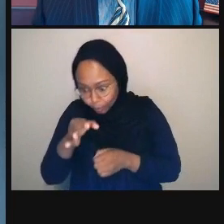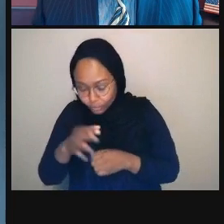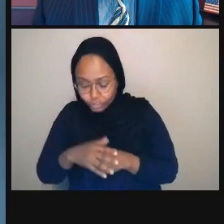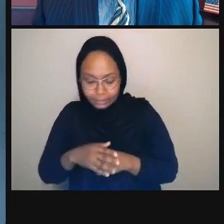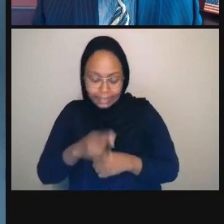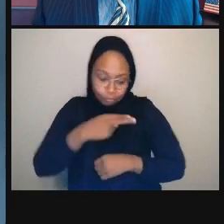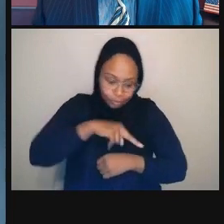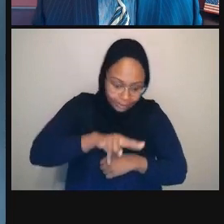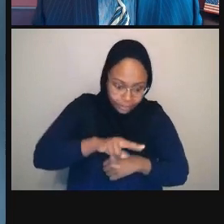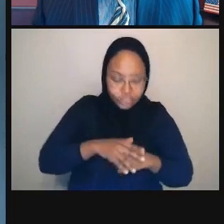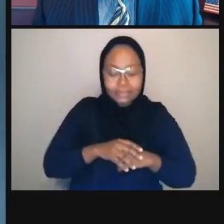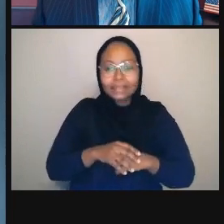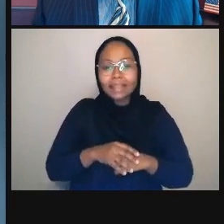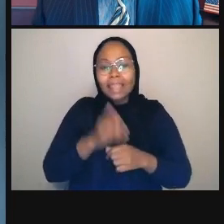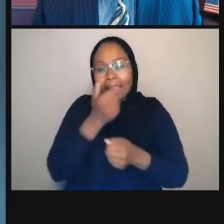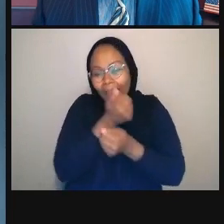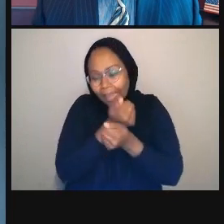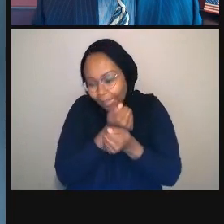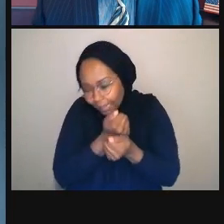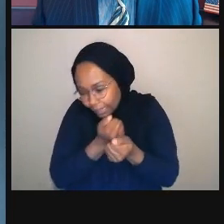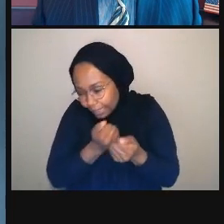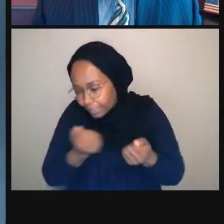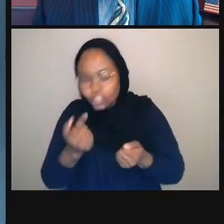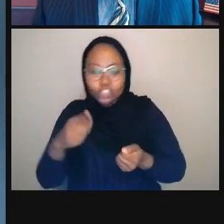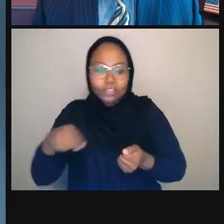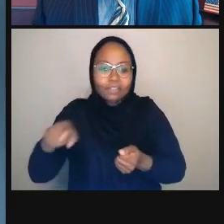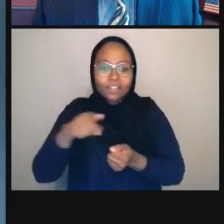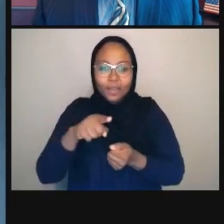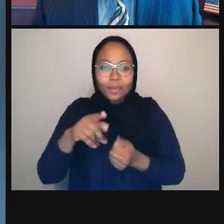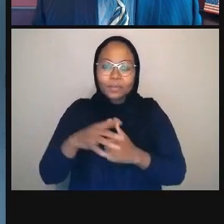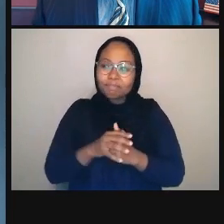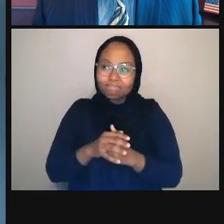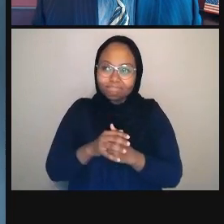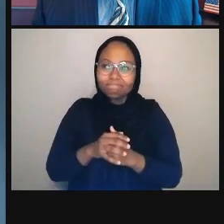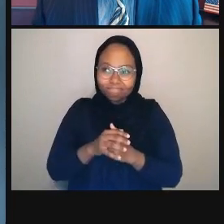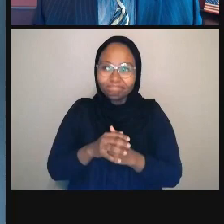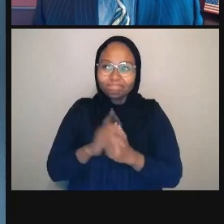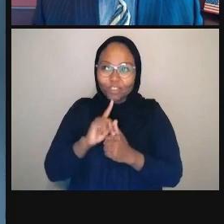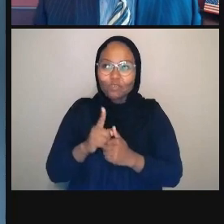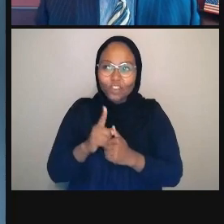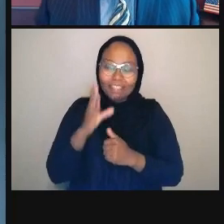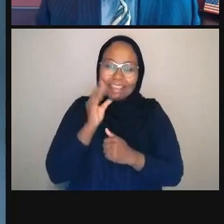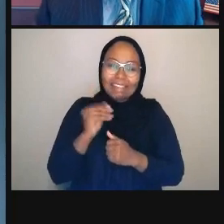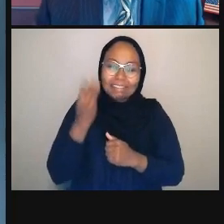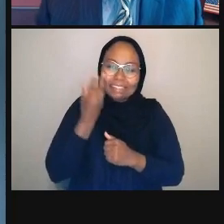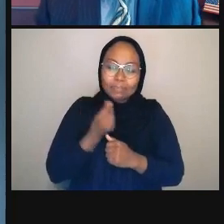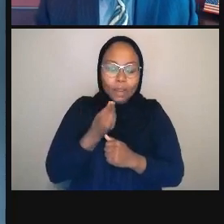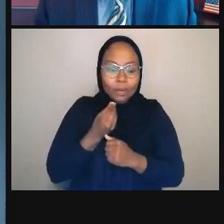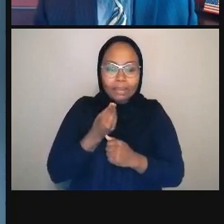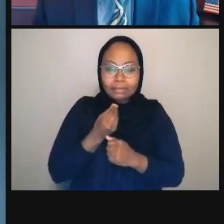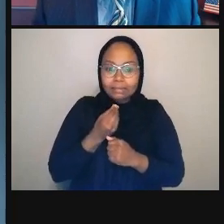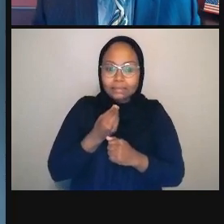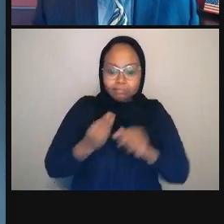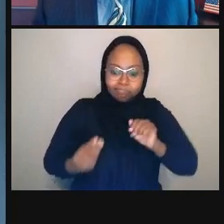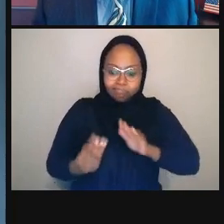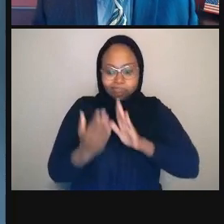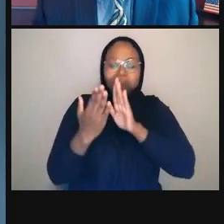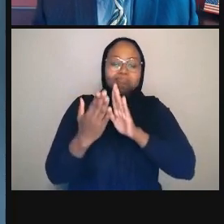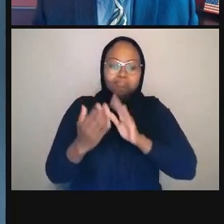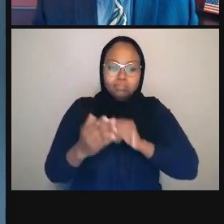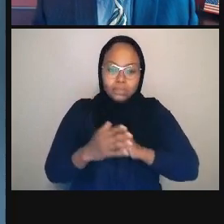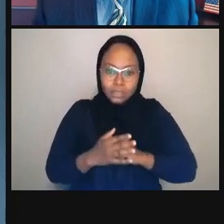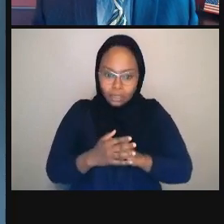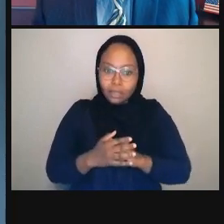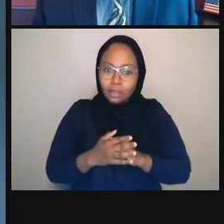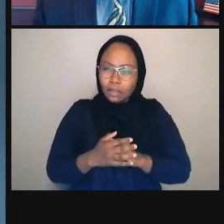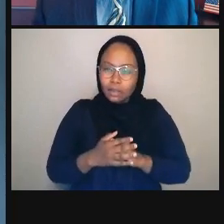know, each of them came up against opposition. Each of them came up against pushback. They all faced,